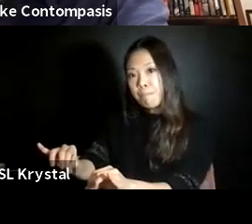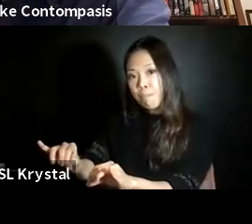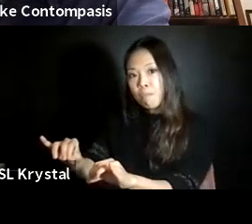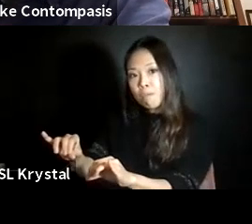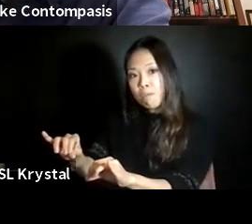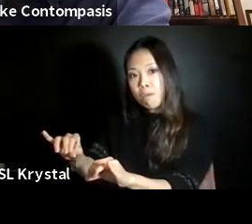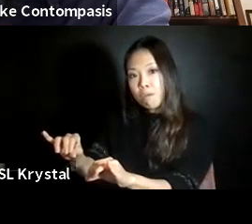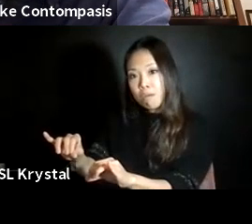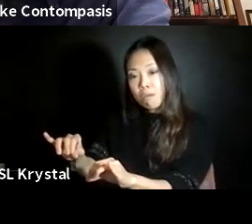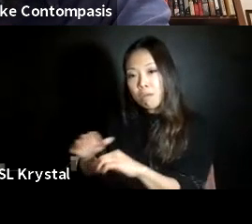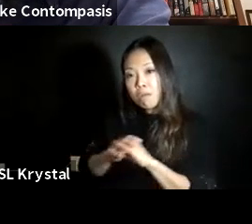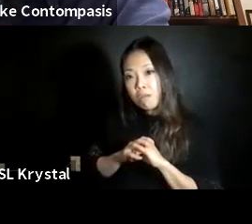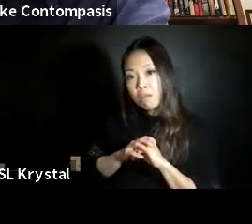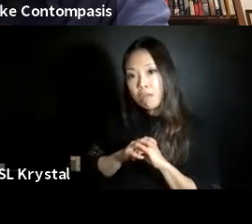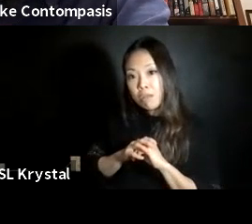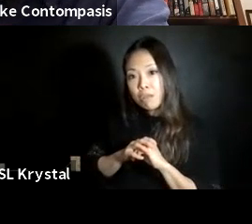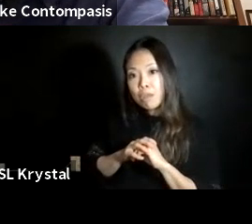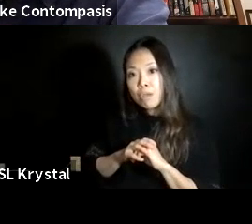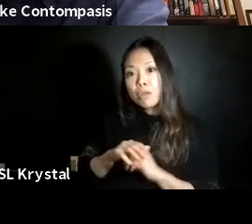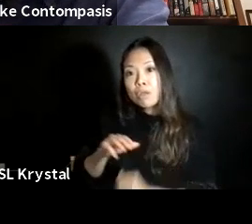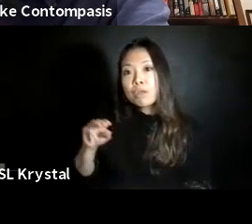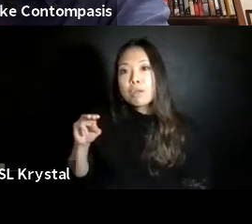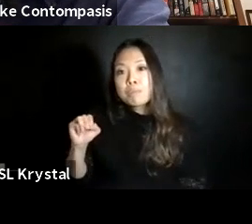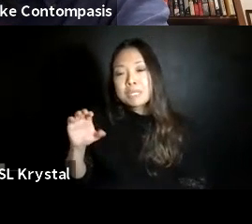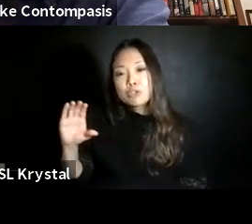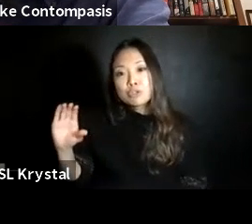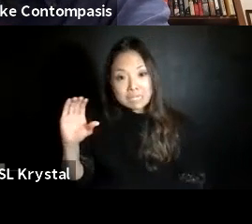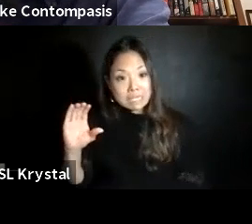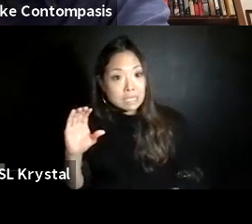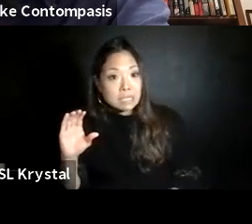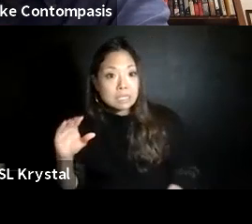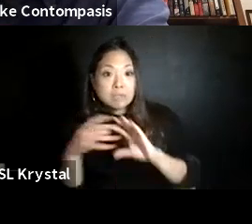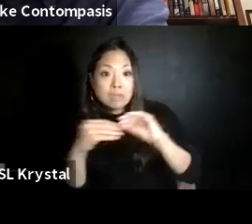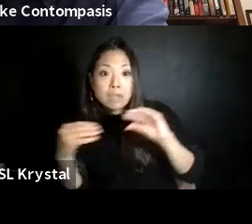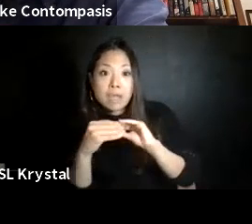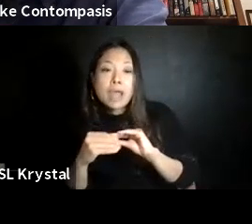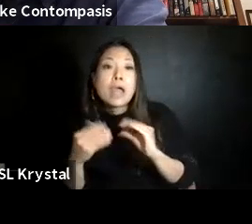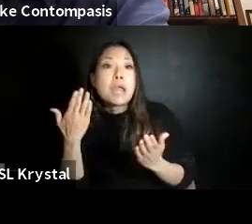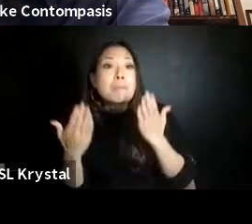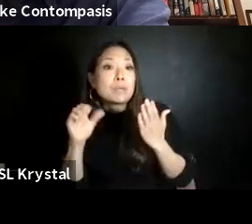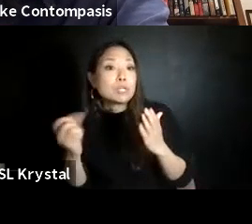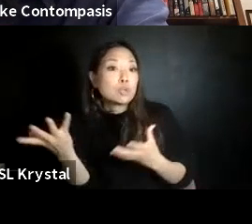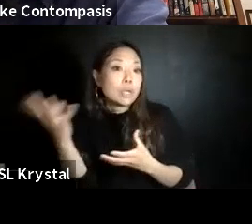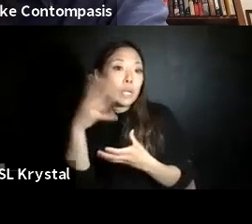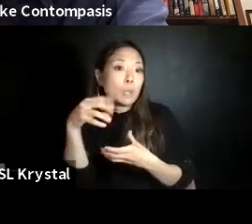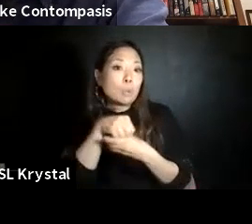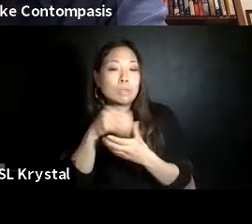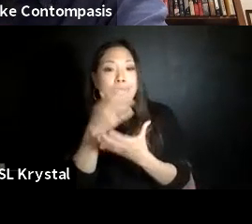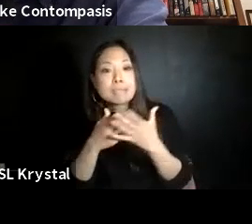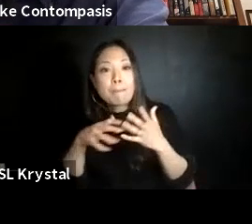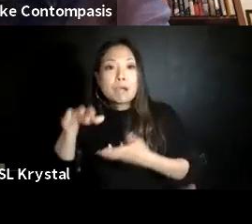And you might also want to include some combination thereof, as you and I have